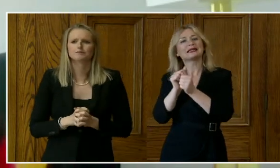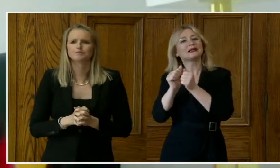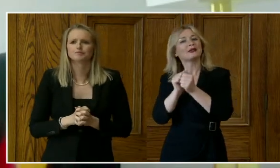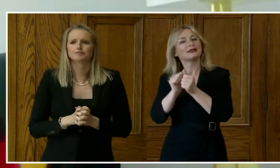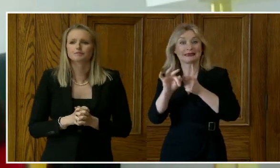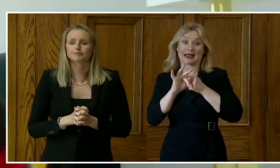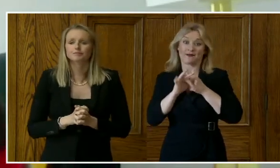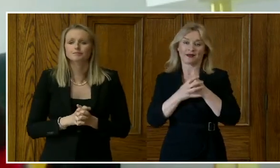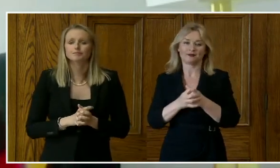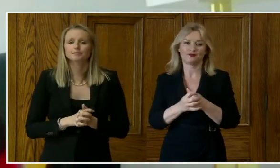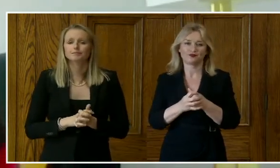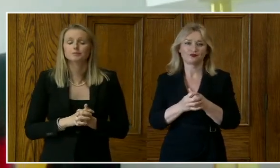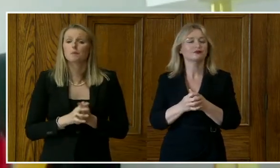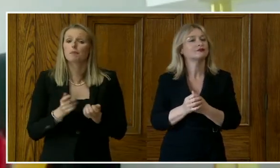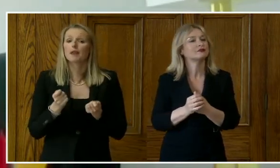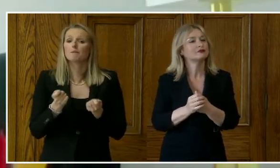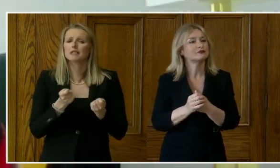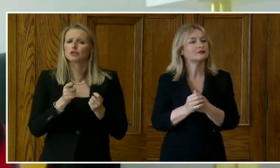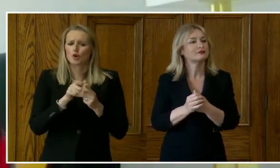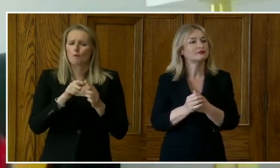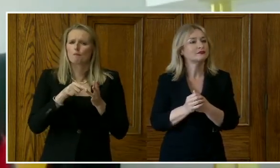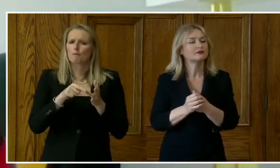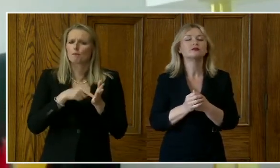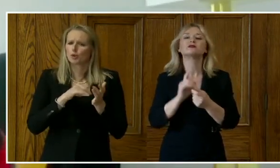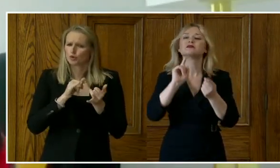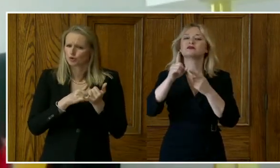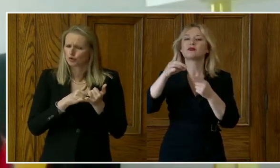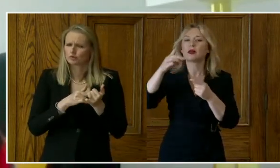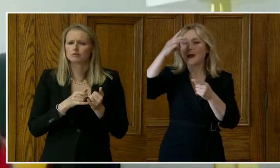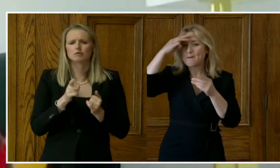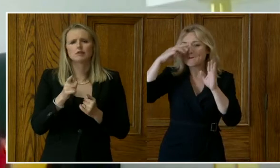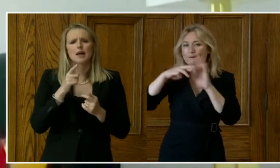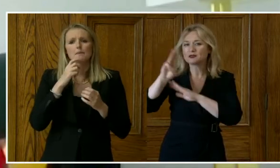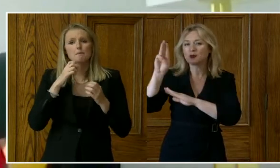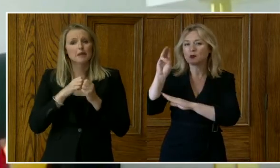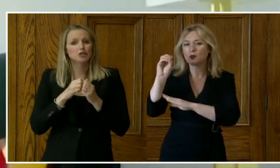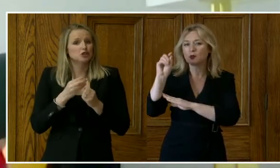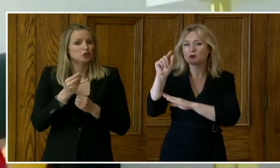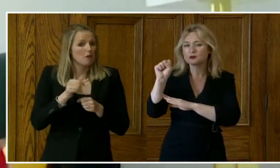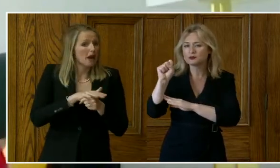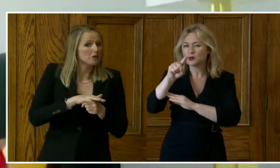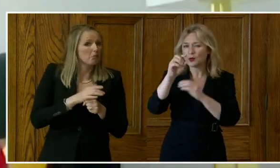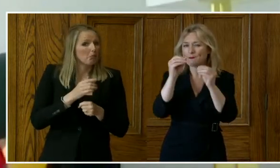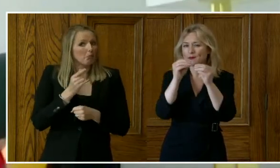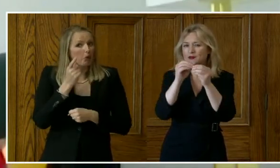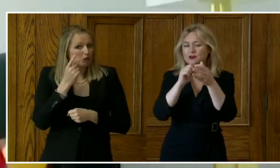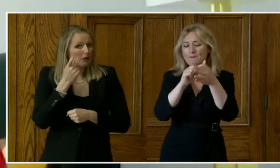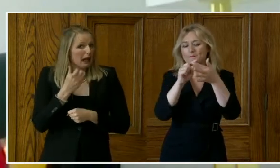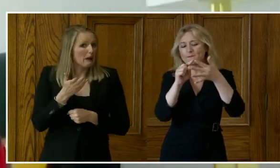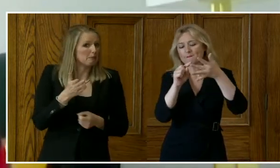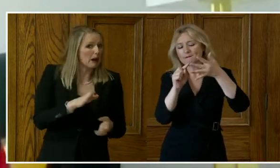Minister Poots, you've been talking there about some of the areas in which we maybe will start to phase out these